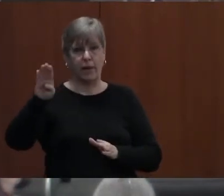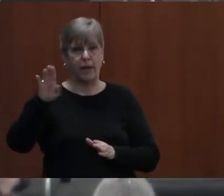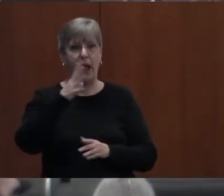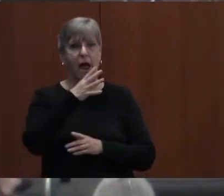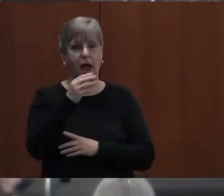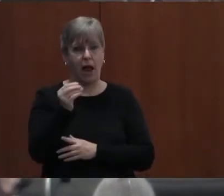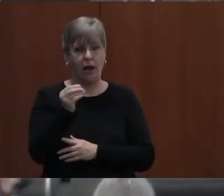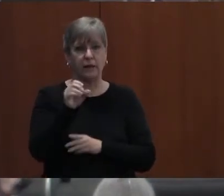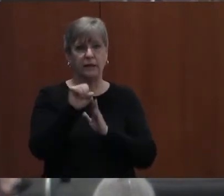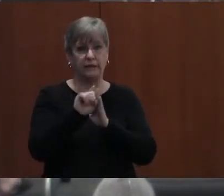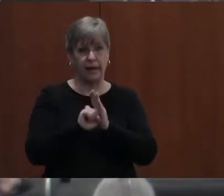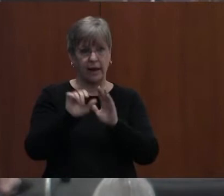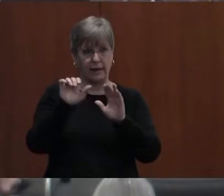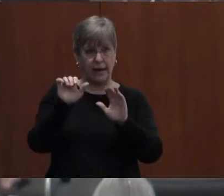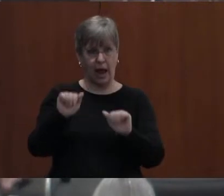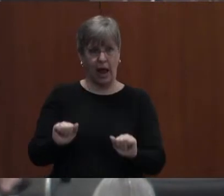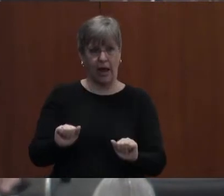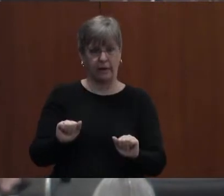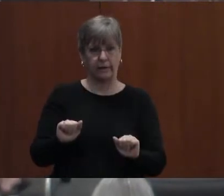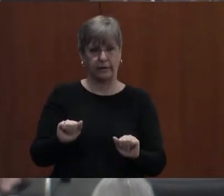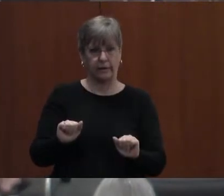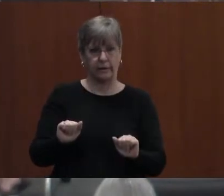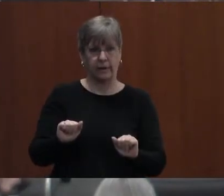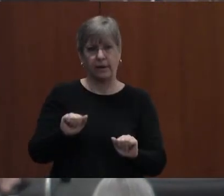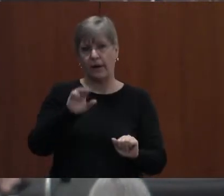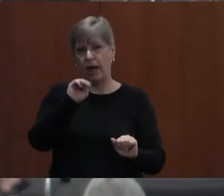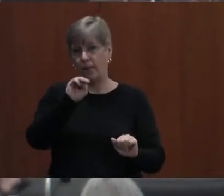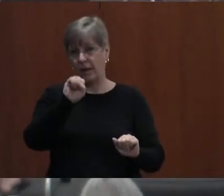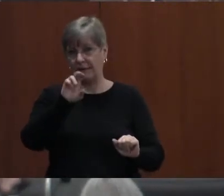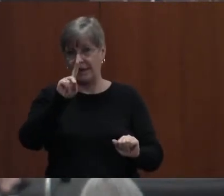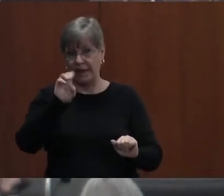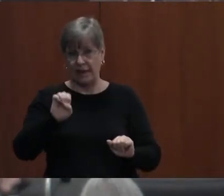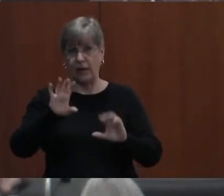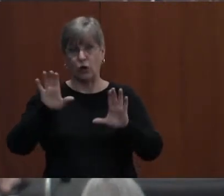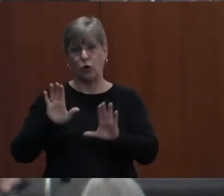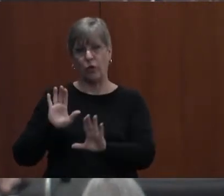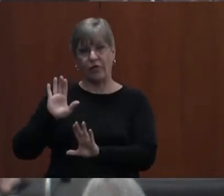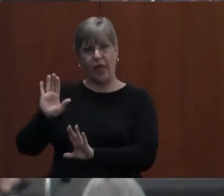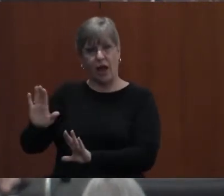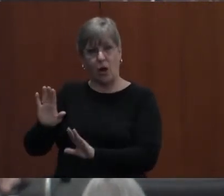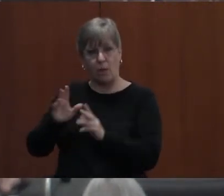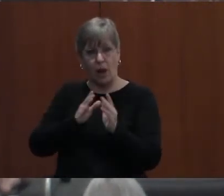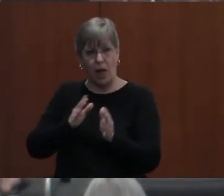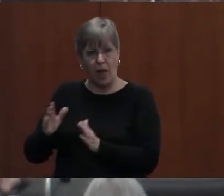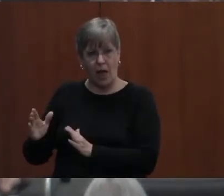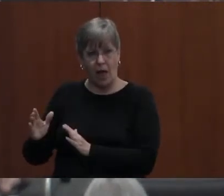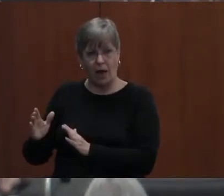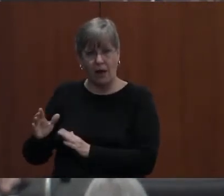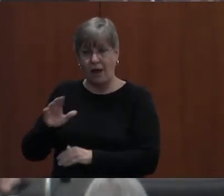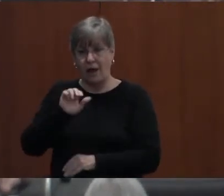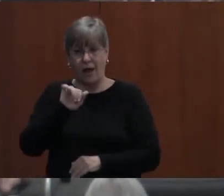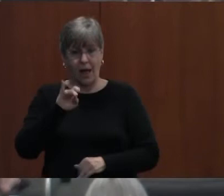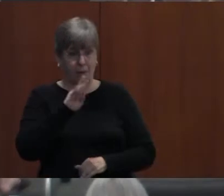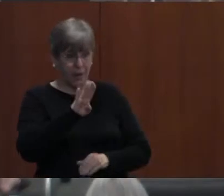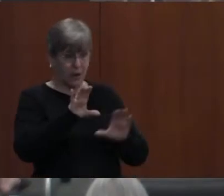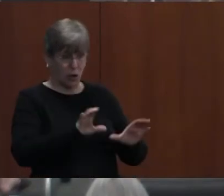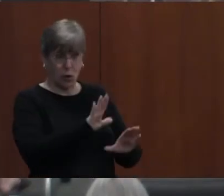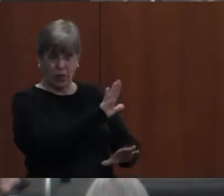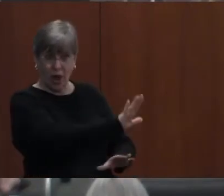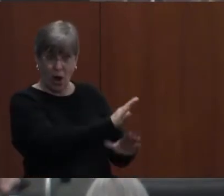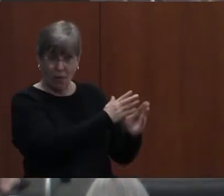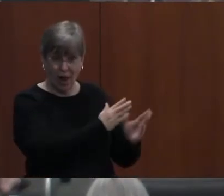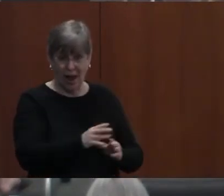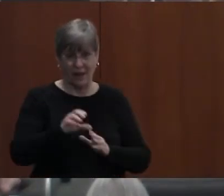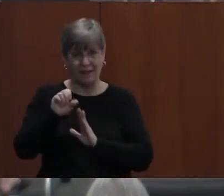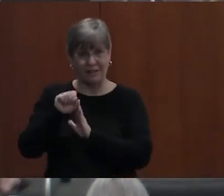and the state can, MSDE can do their plans, or AIB can do its plan, and the state